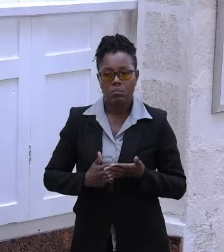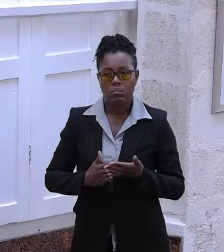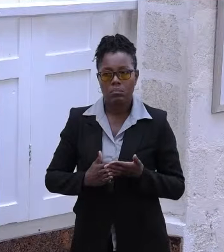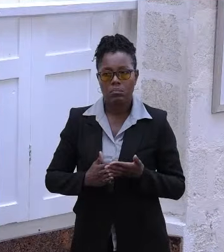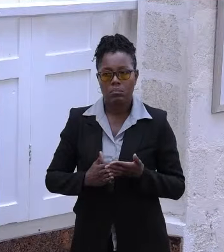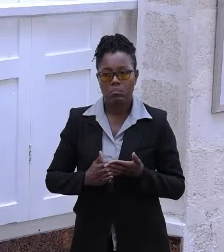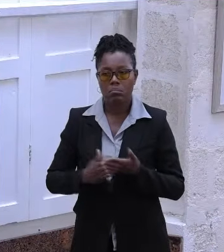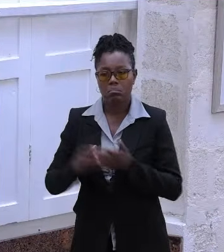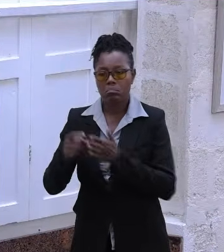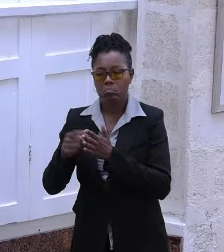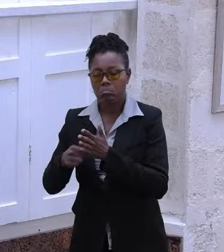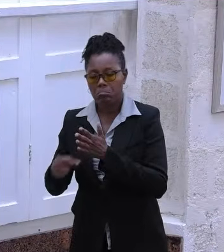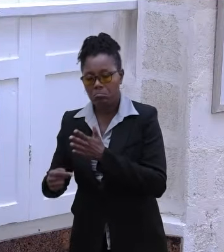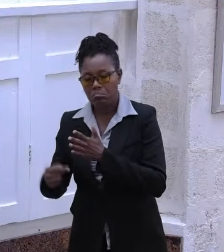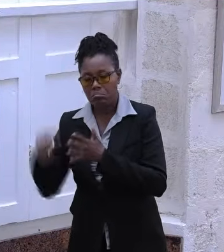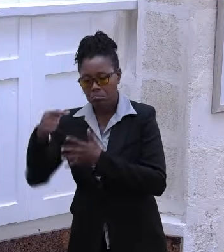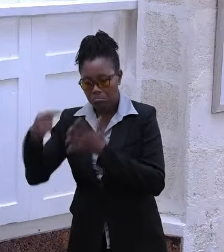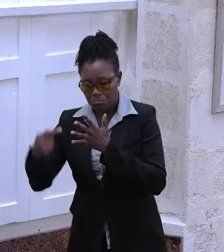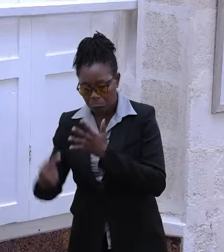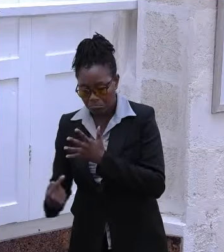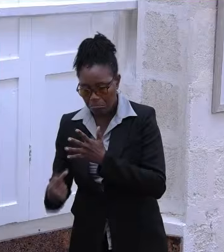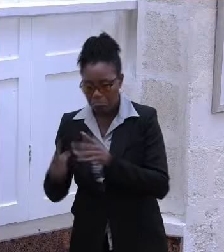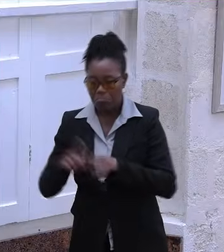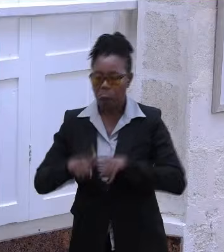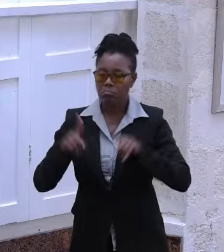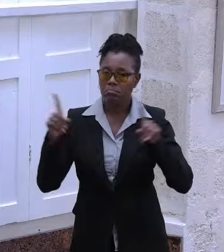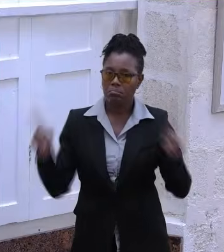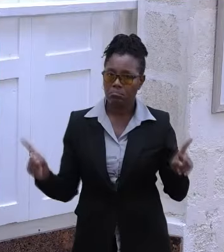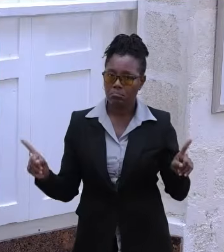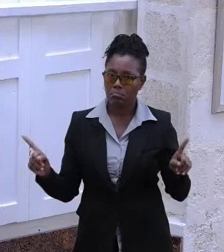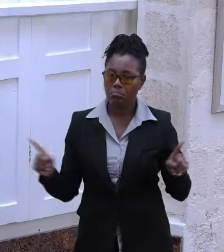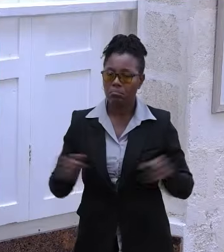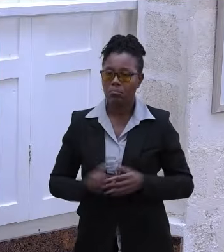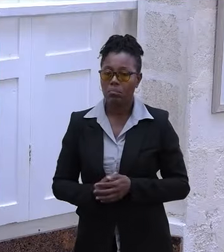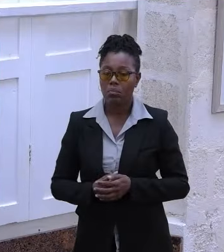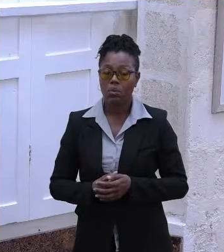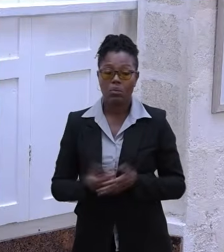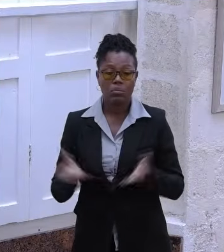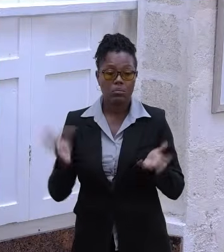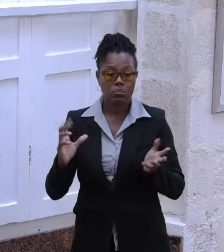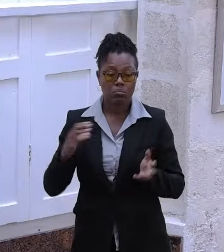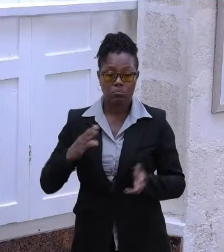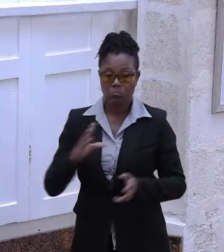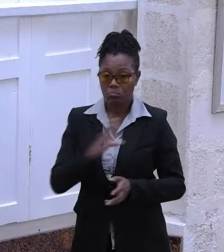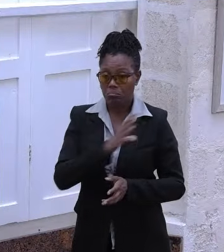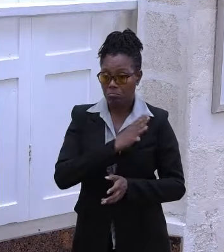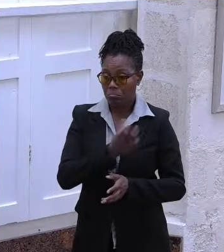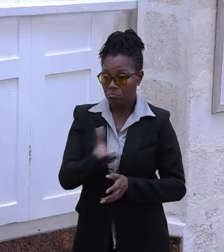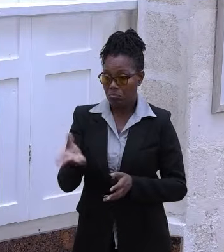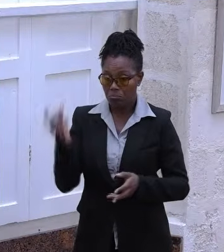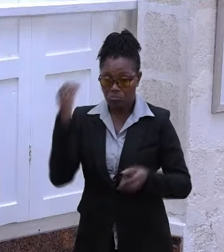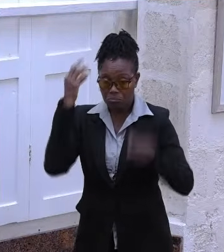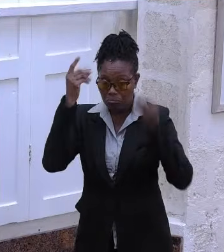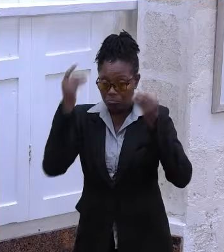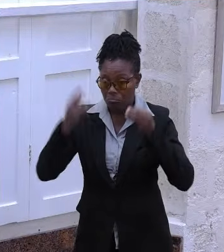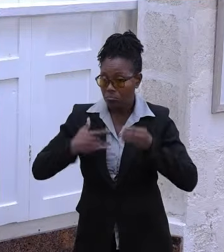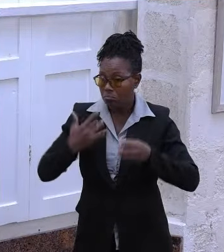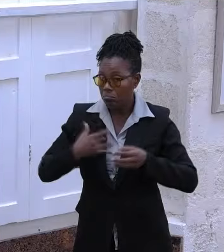remedies that differ, and we will hear from the committee your views.